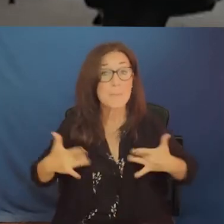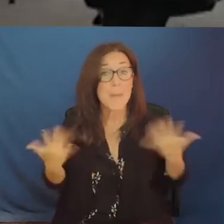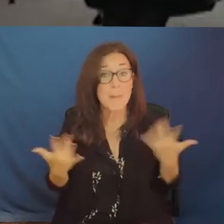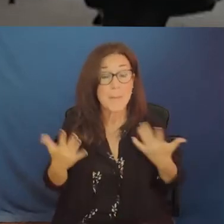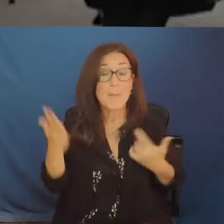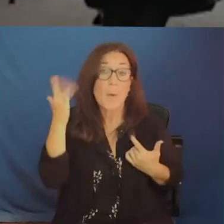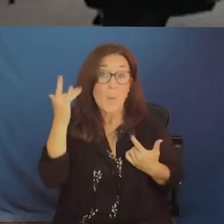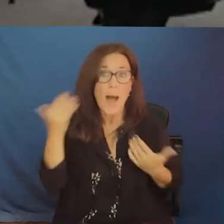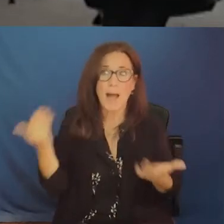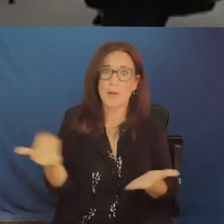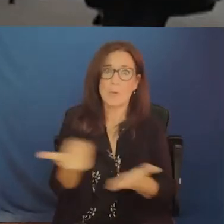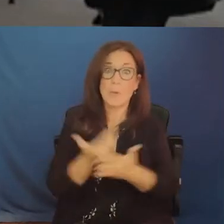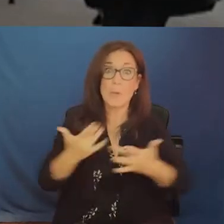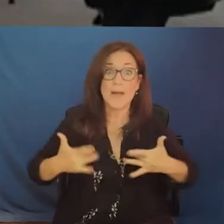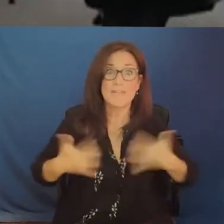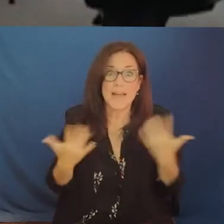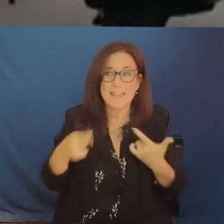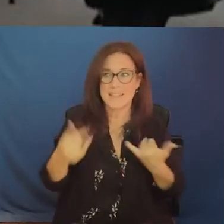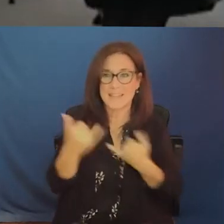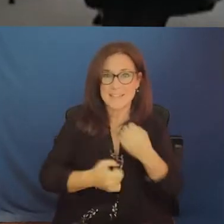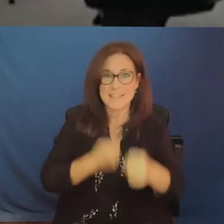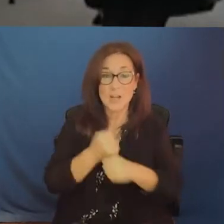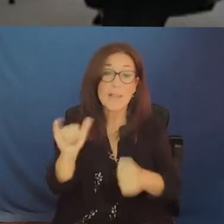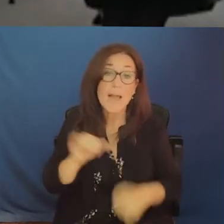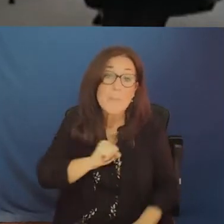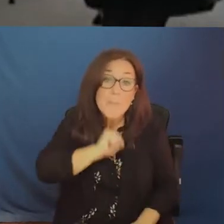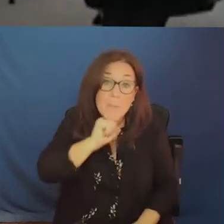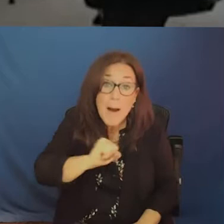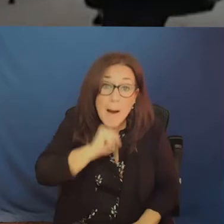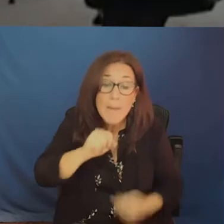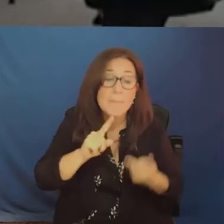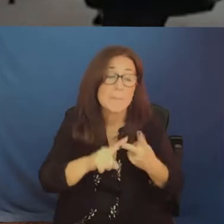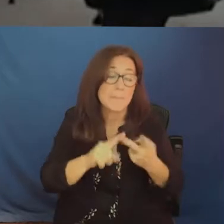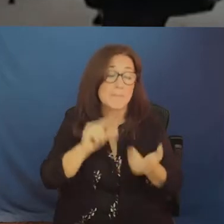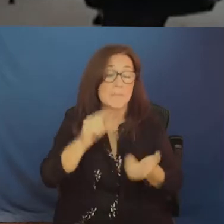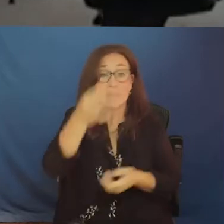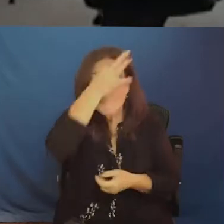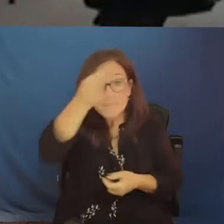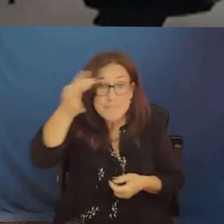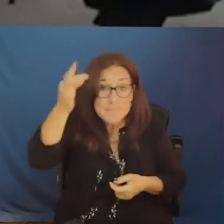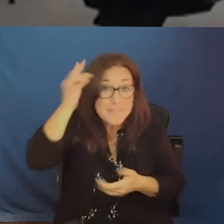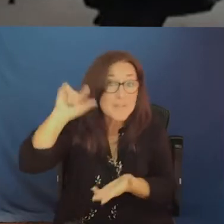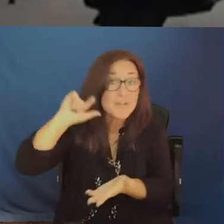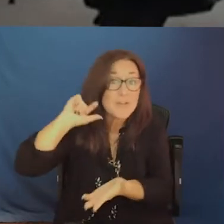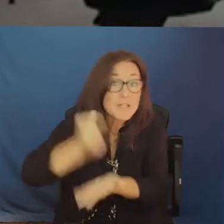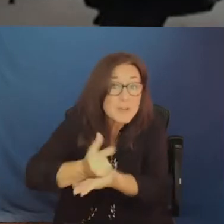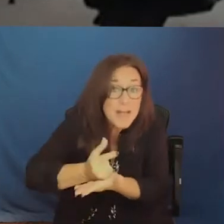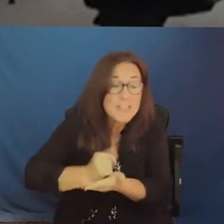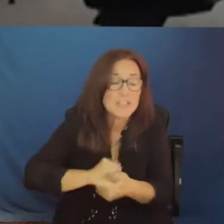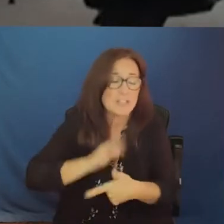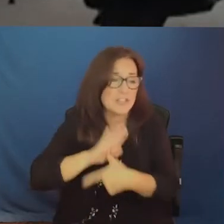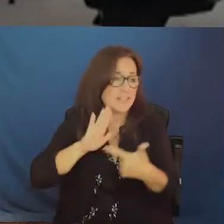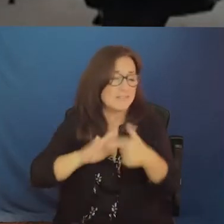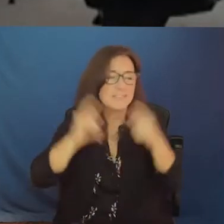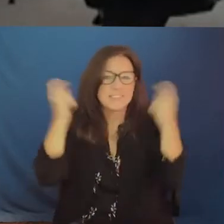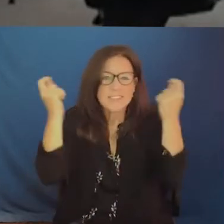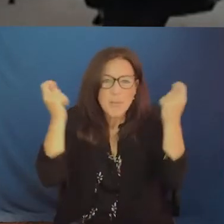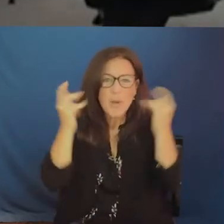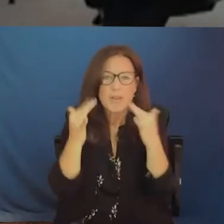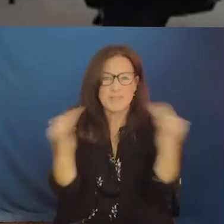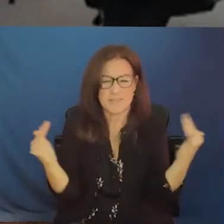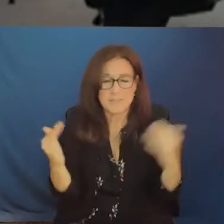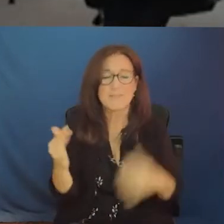as prom, promotions, graduations, award ceremonies. I want to thank everyone for their tireless efforts at bringing